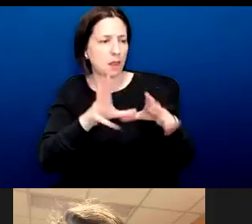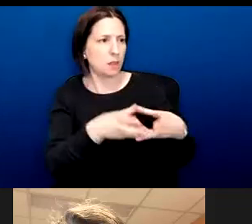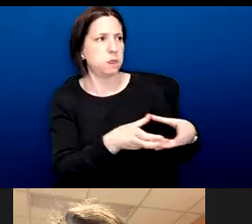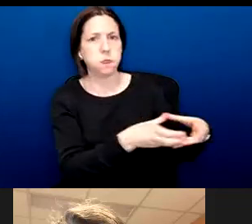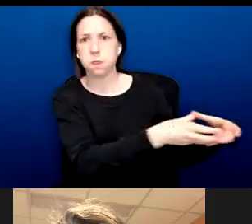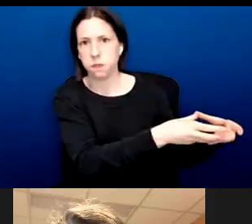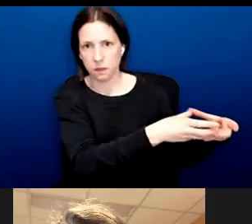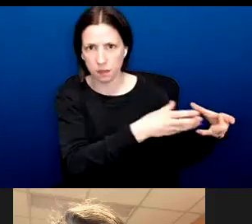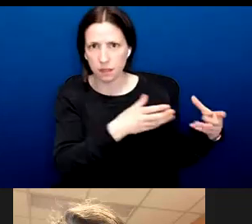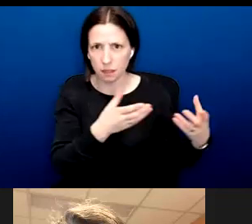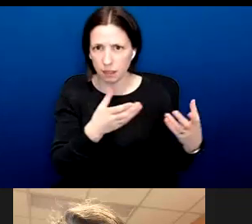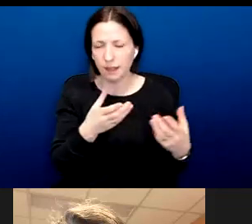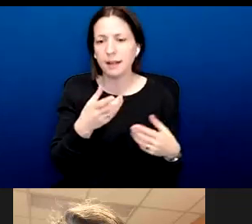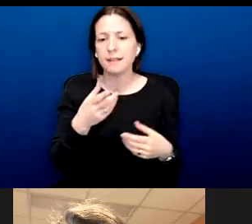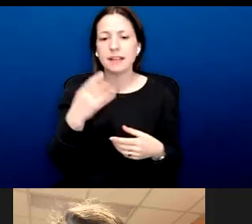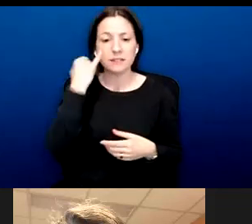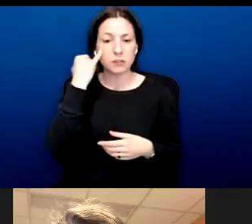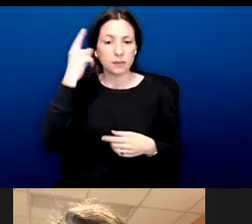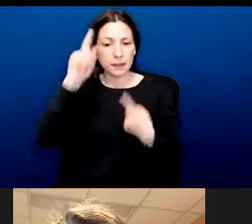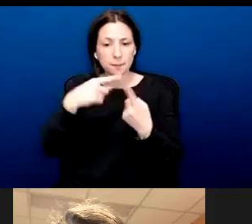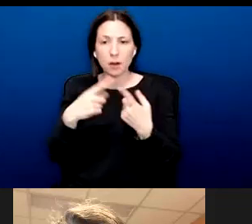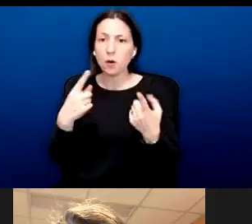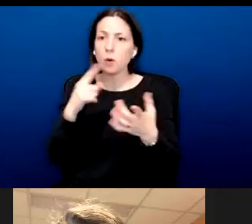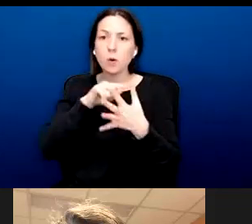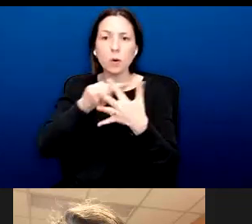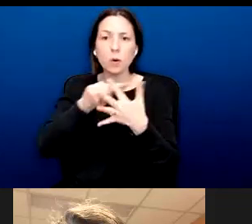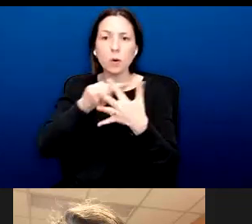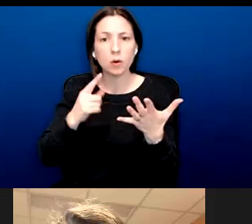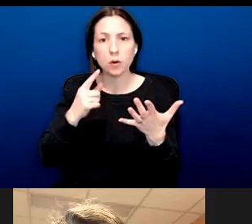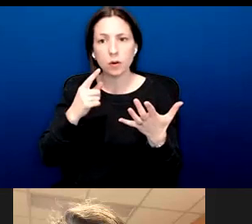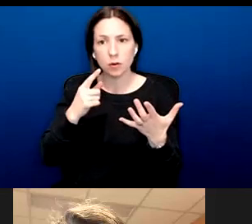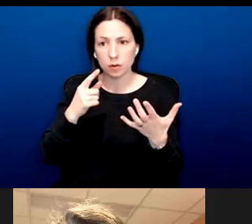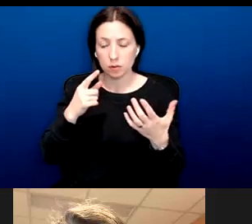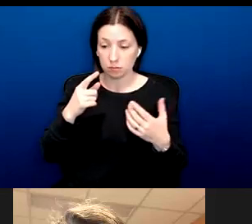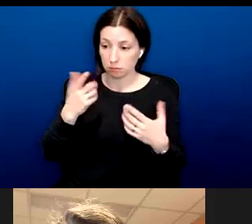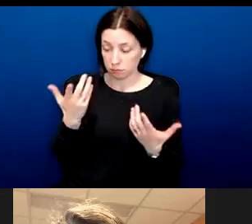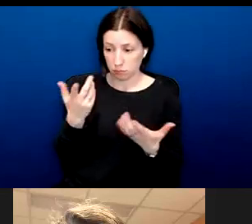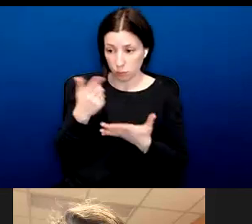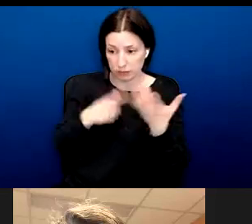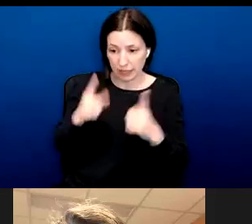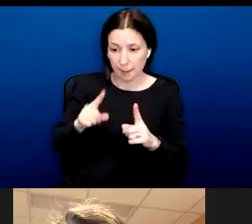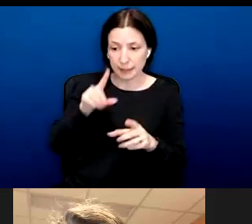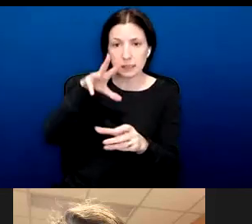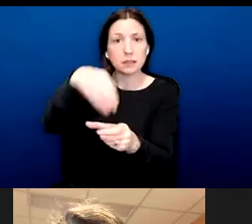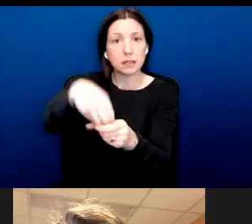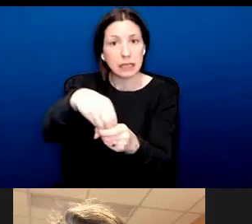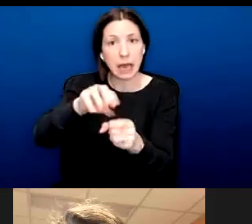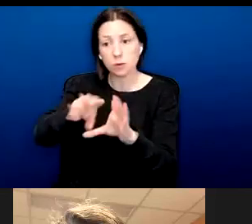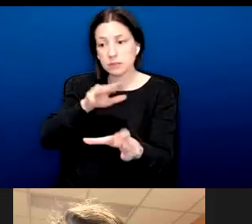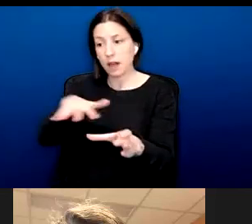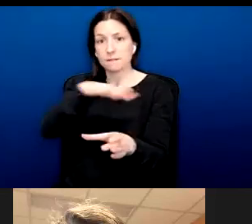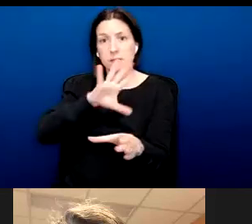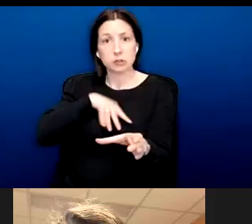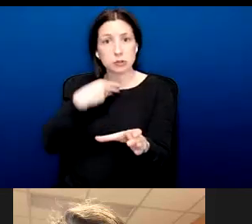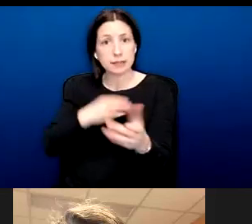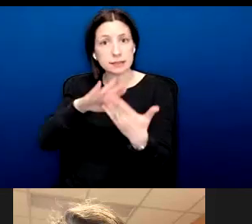And then even when you think of kind of everything that's going on with within, and I would say outside of, the trans community and how that's handled,